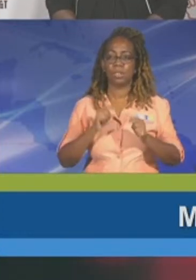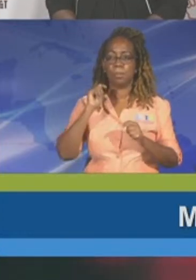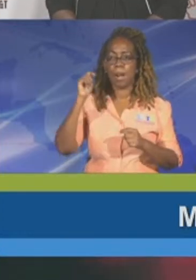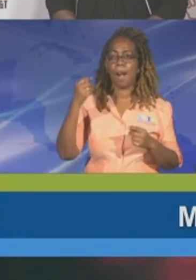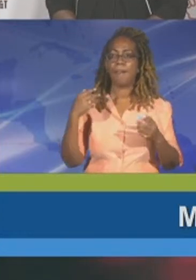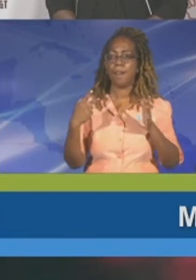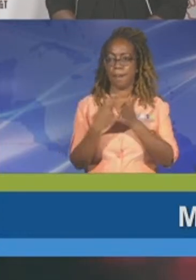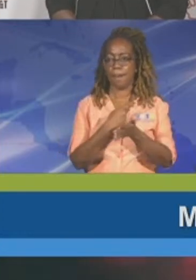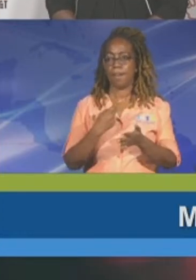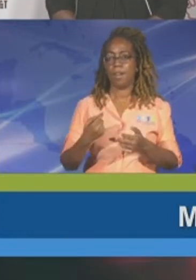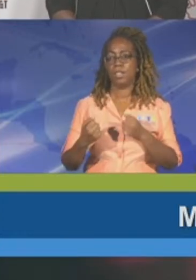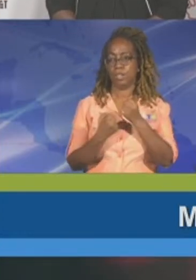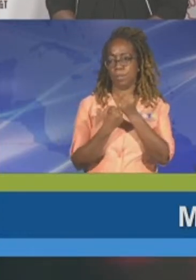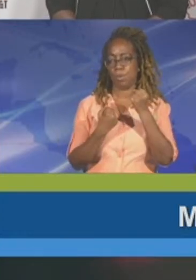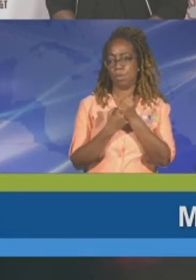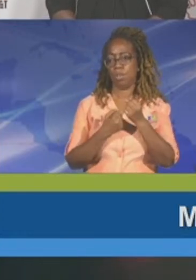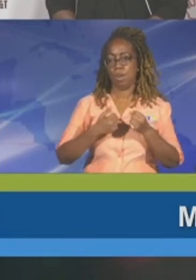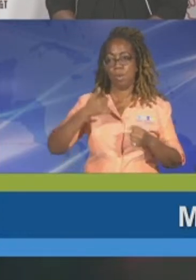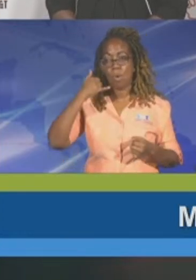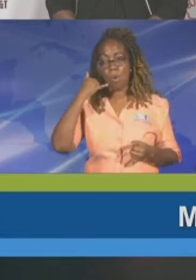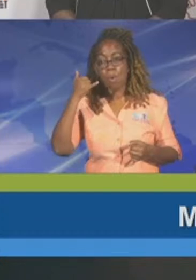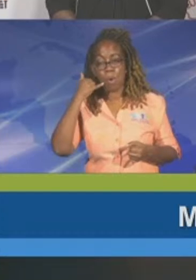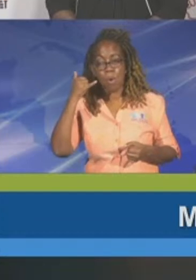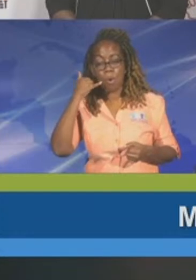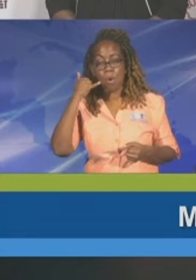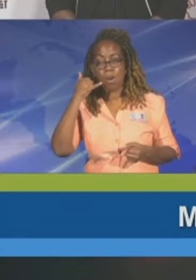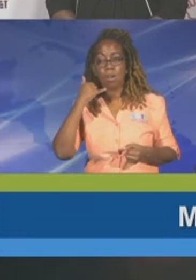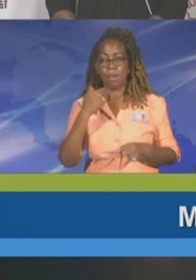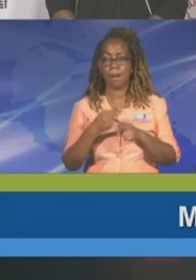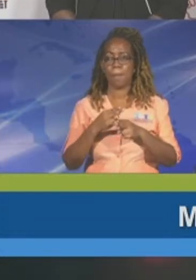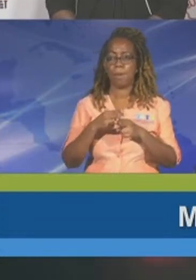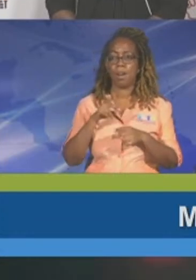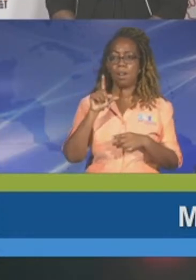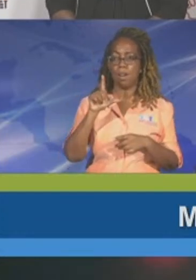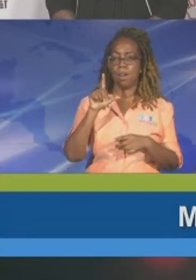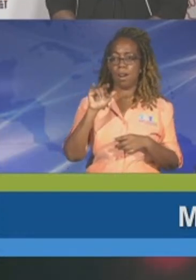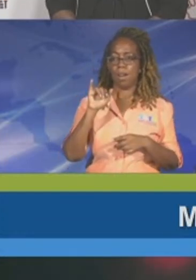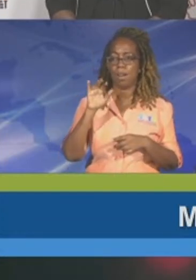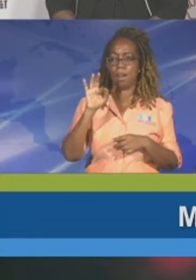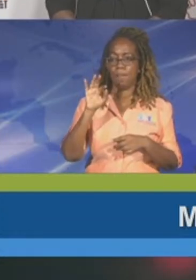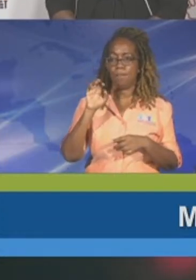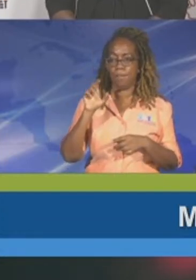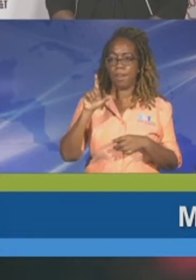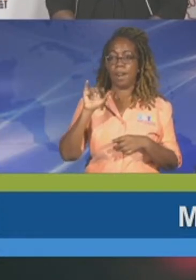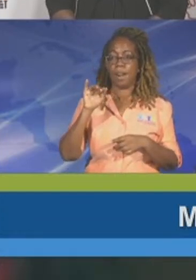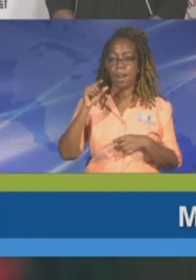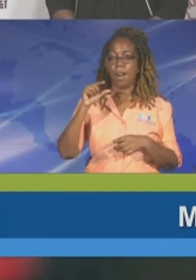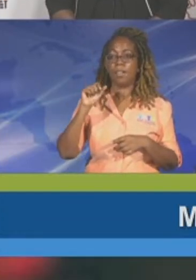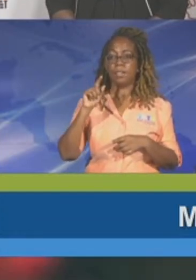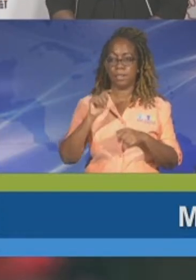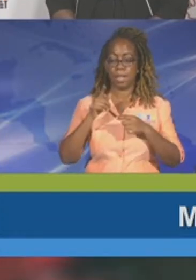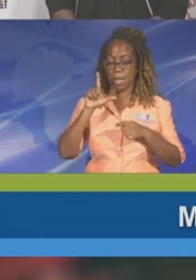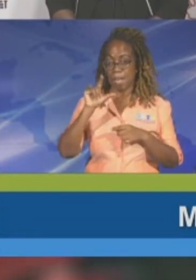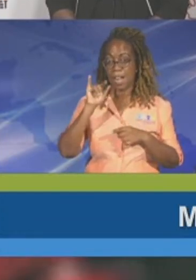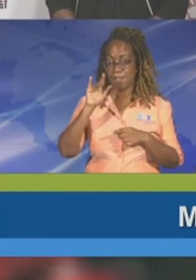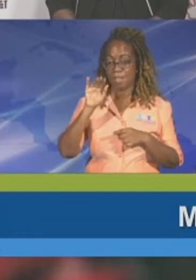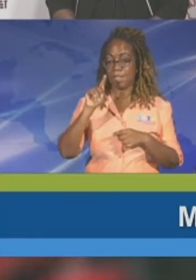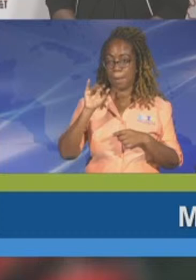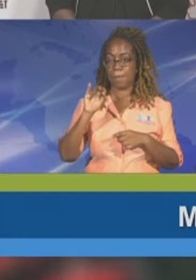support helpline, and it's called Lifeline, and it is still up and running today. In